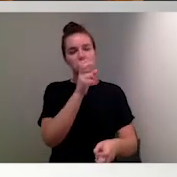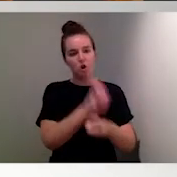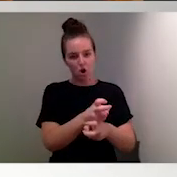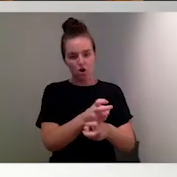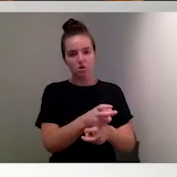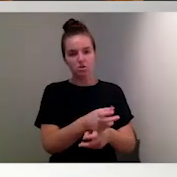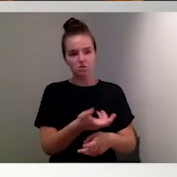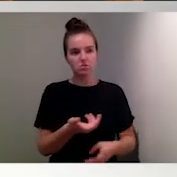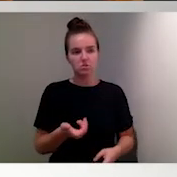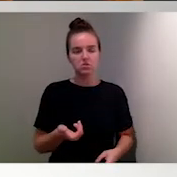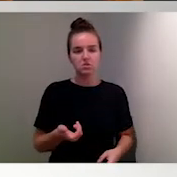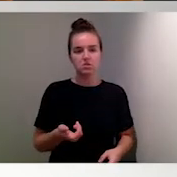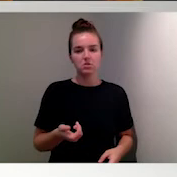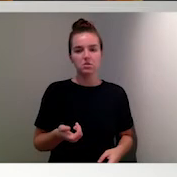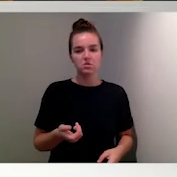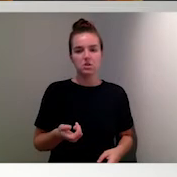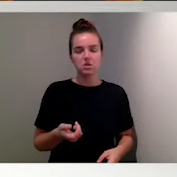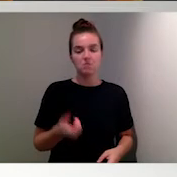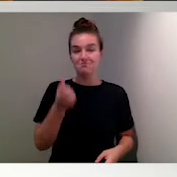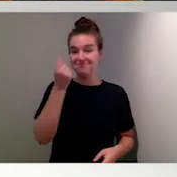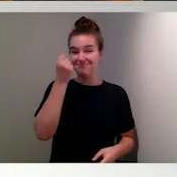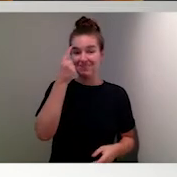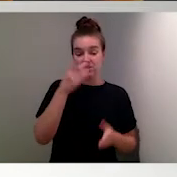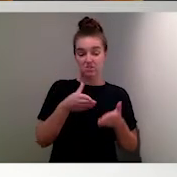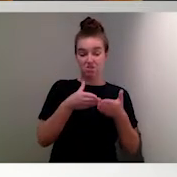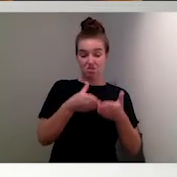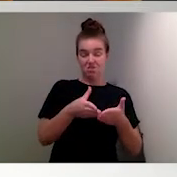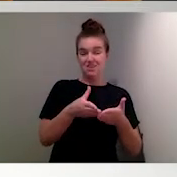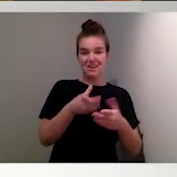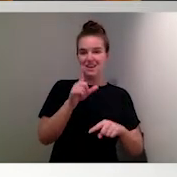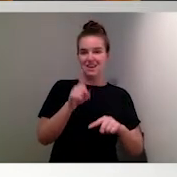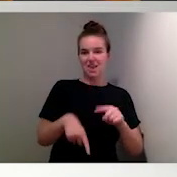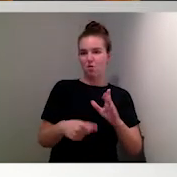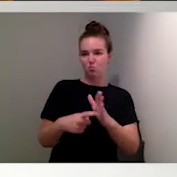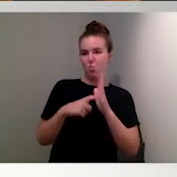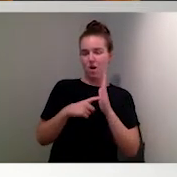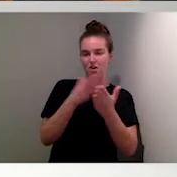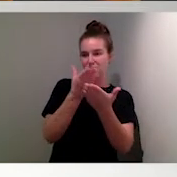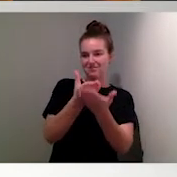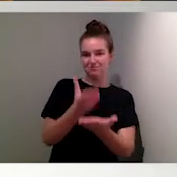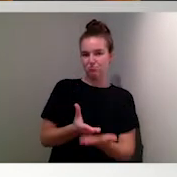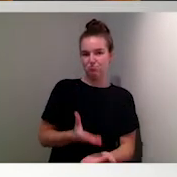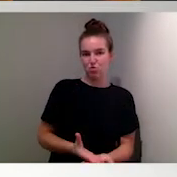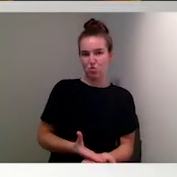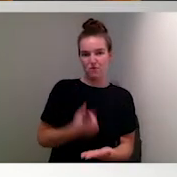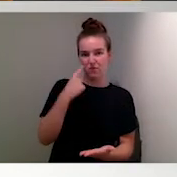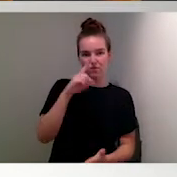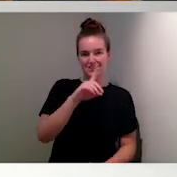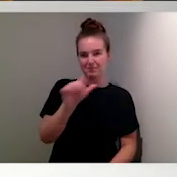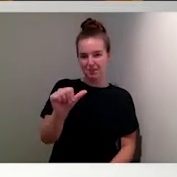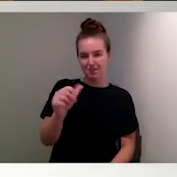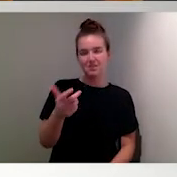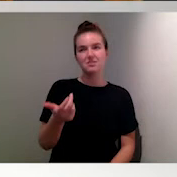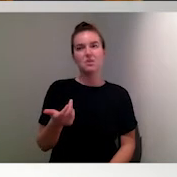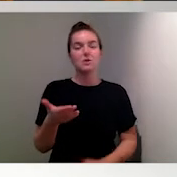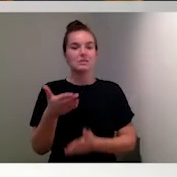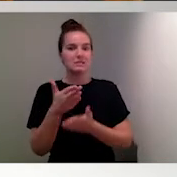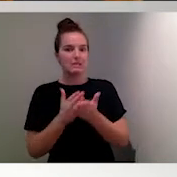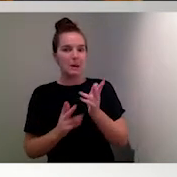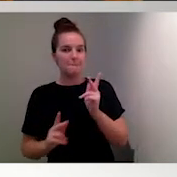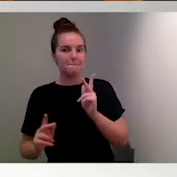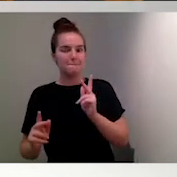you. So sometimes those fill up with people who may not actually be in a